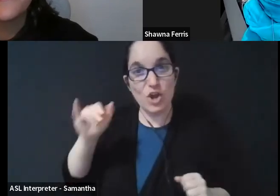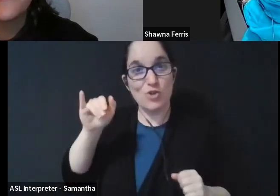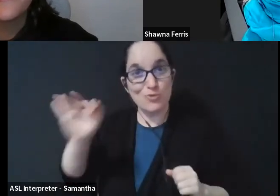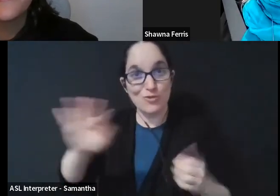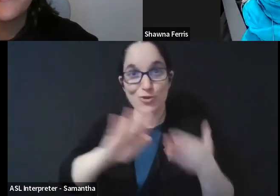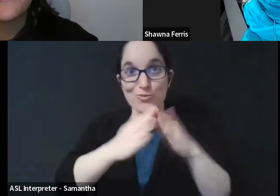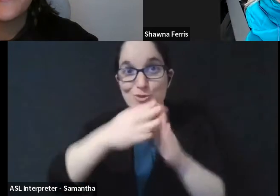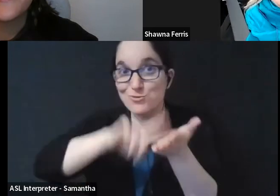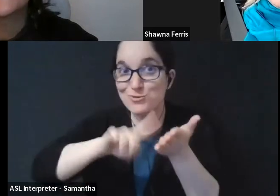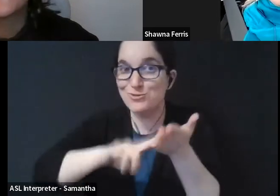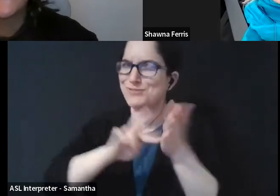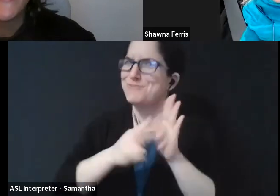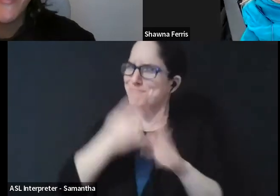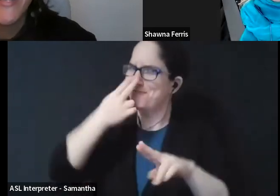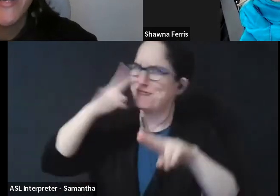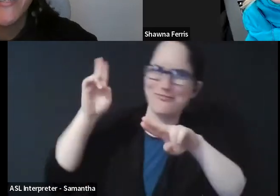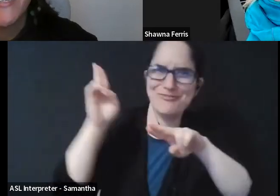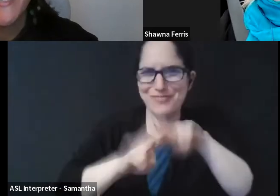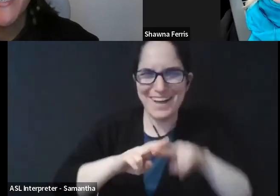having way more fun.